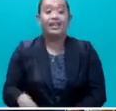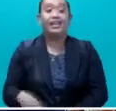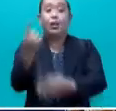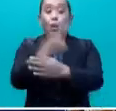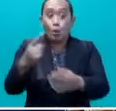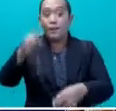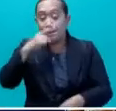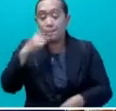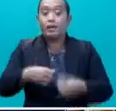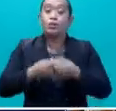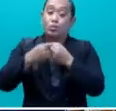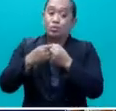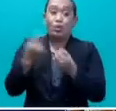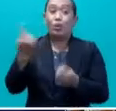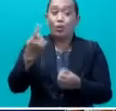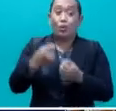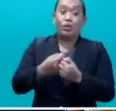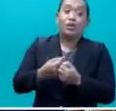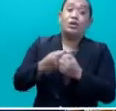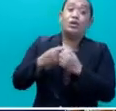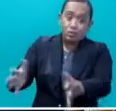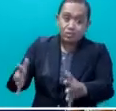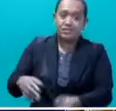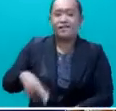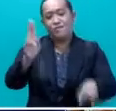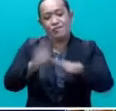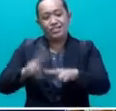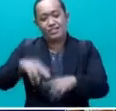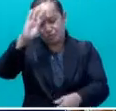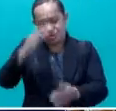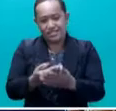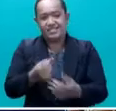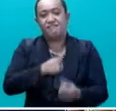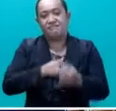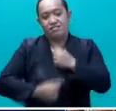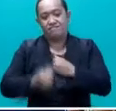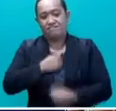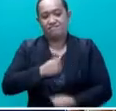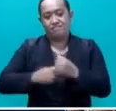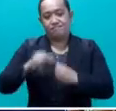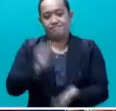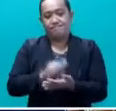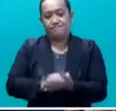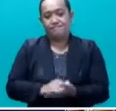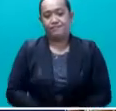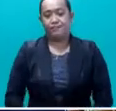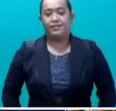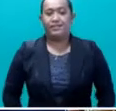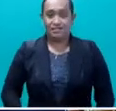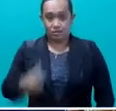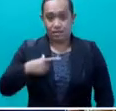out in this saga are the Fiji students and the students, the Fijian students. And just last